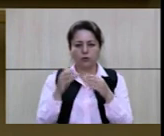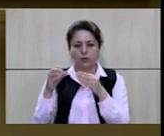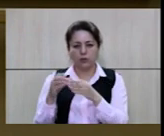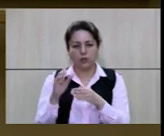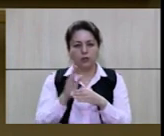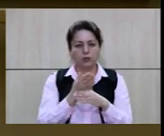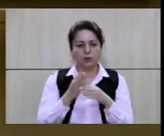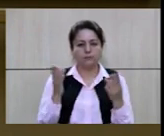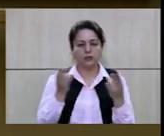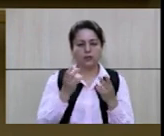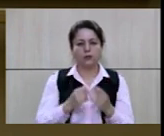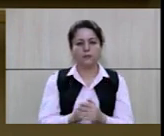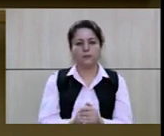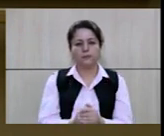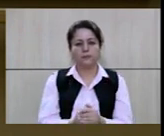ajratib olishimiz kerak.